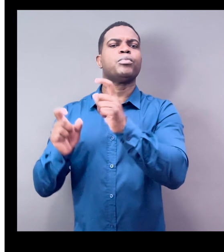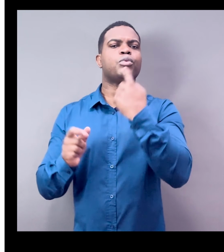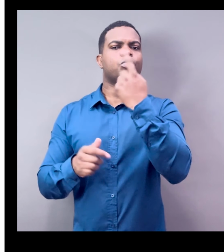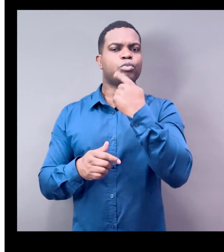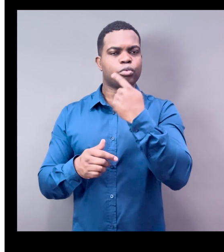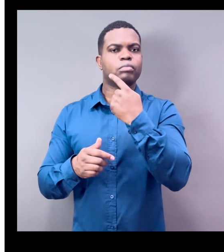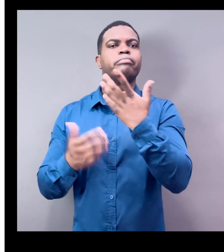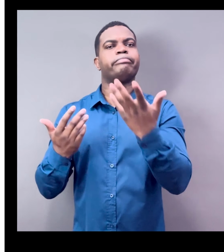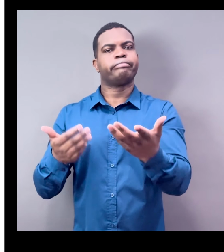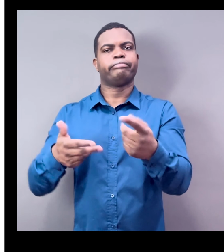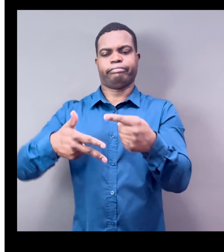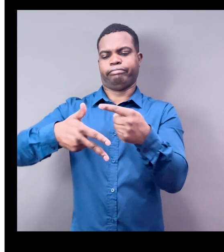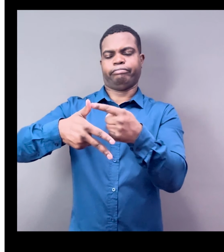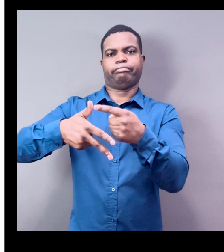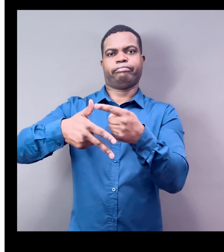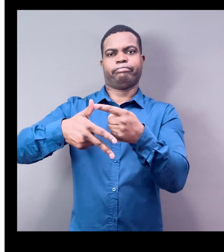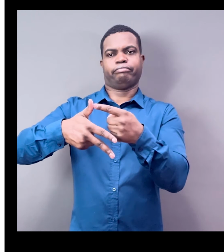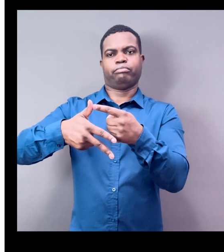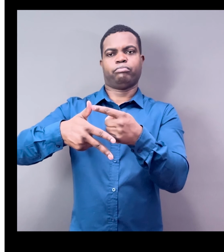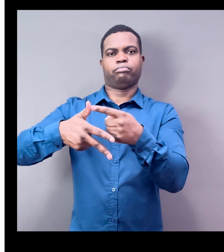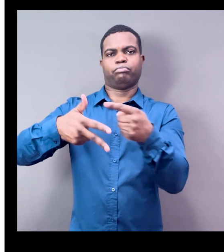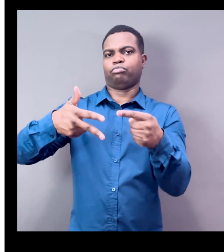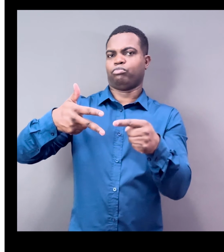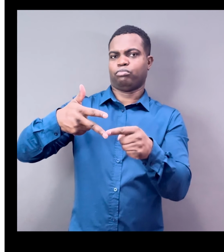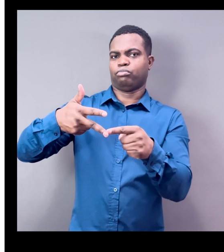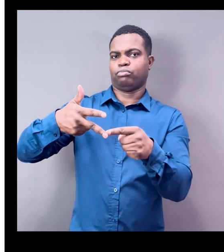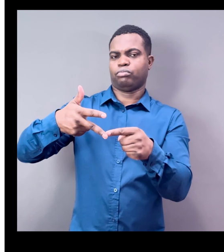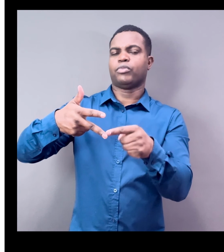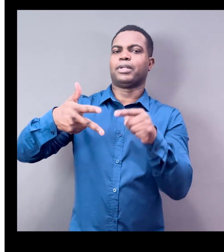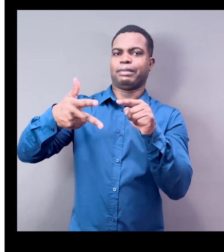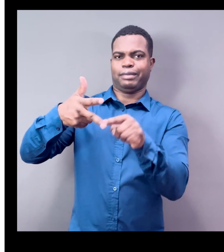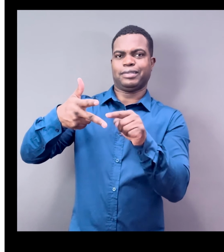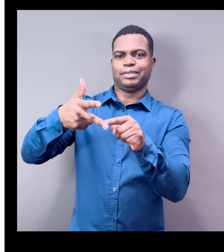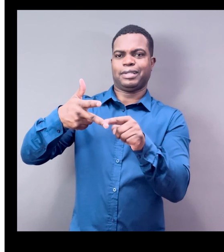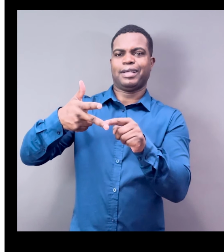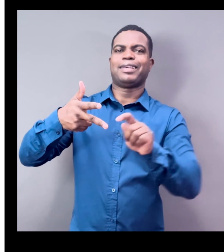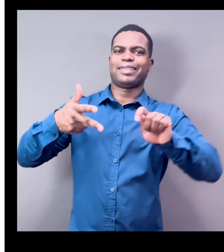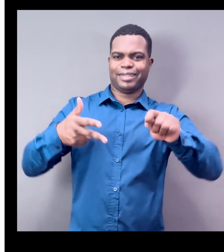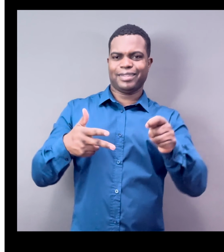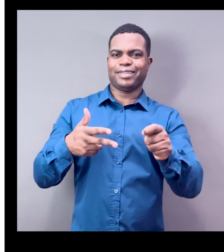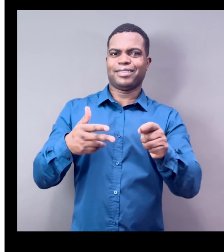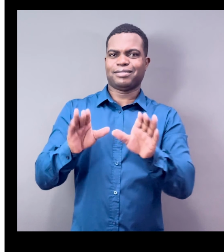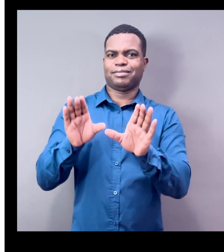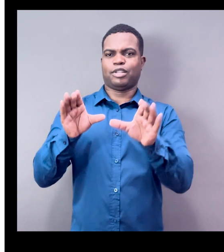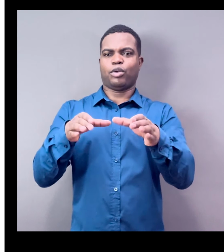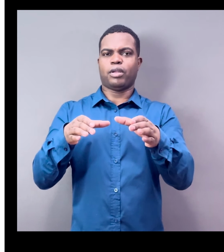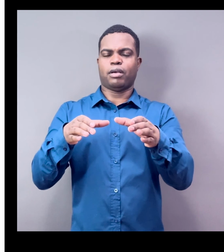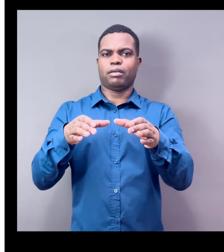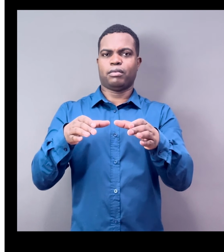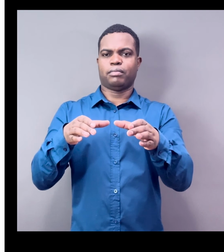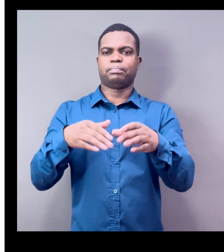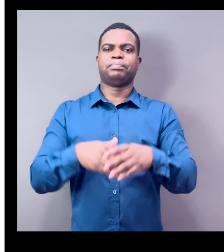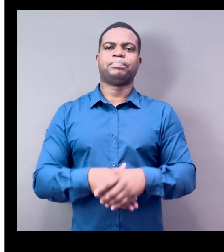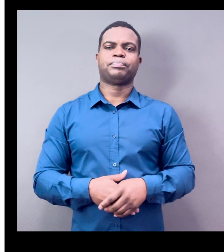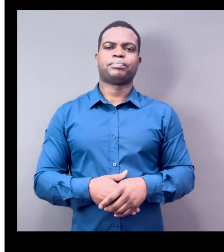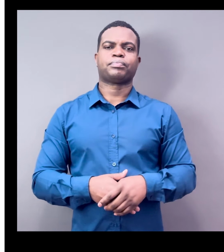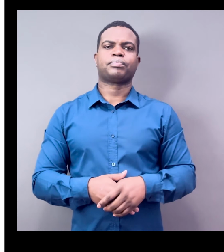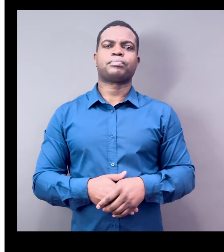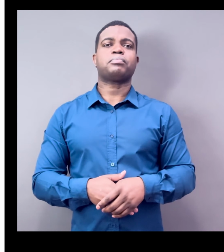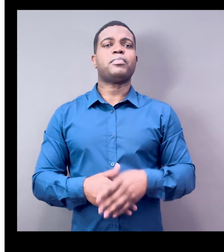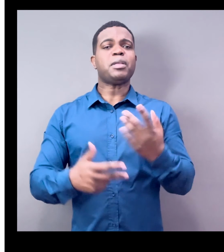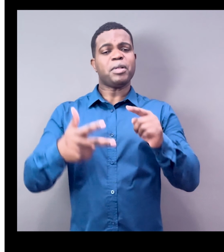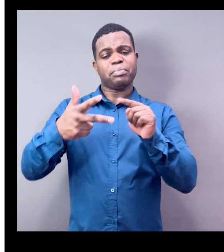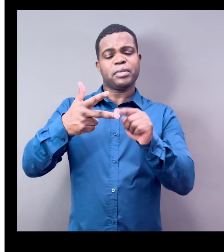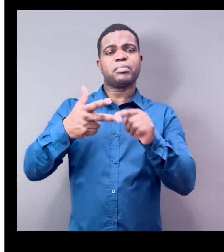people are key stakeholders. They fall under key stakeholders. They could be head of the community. They could